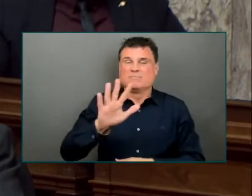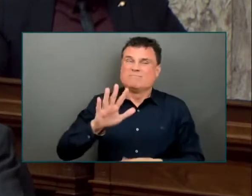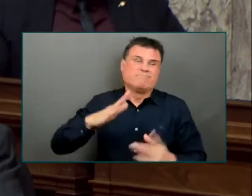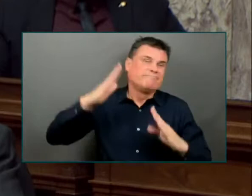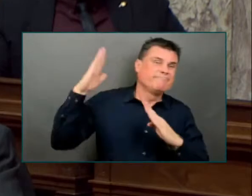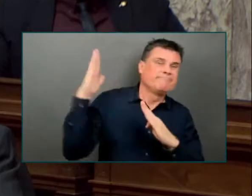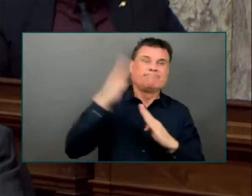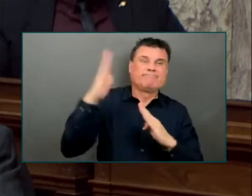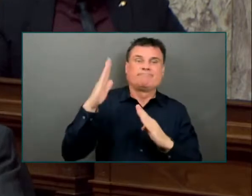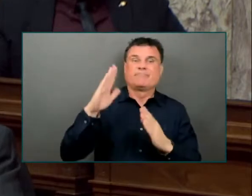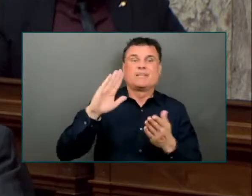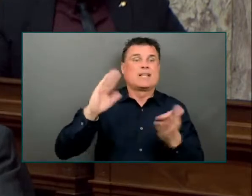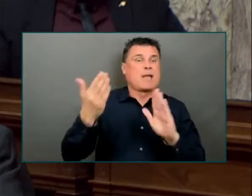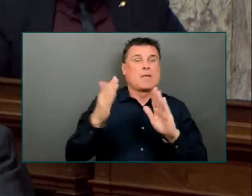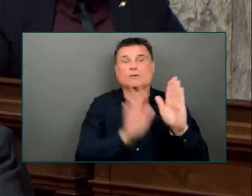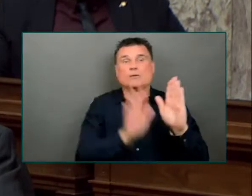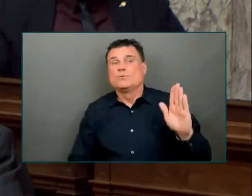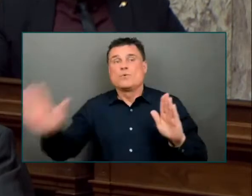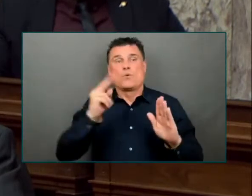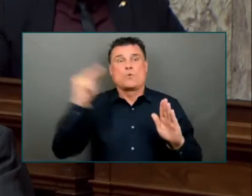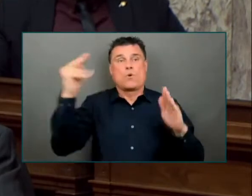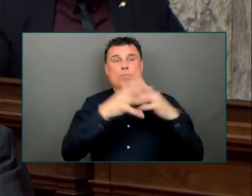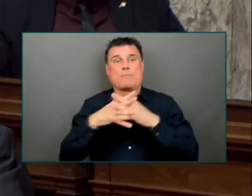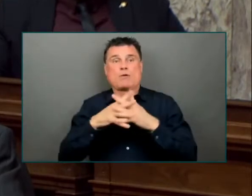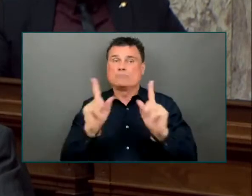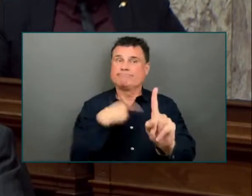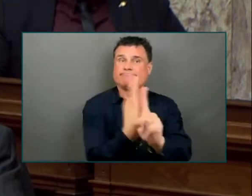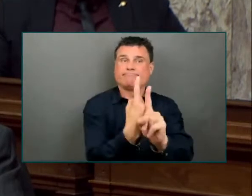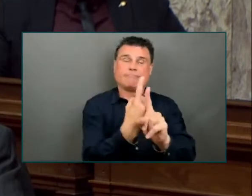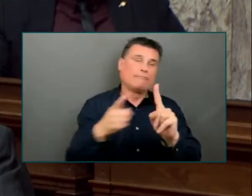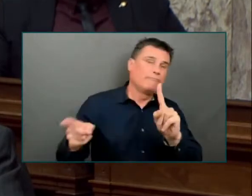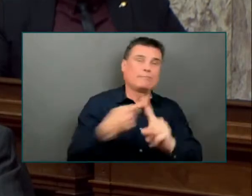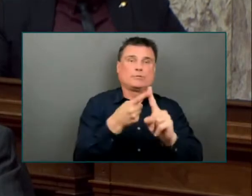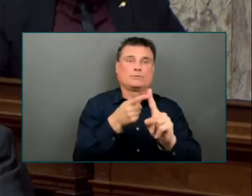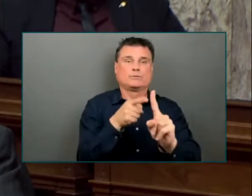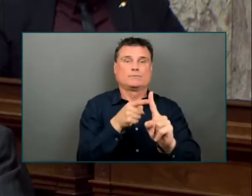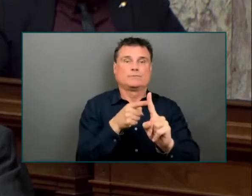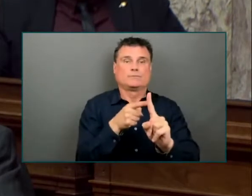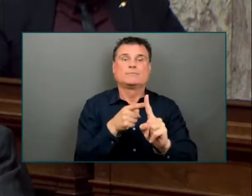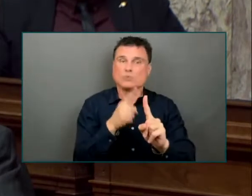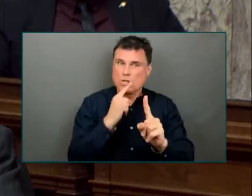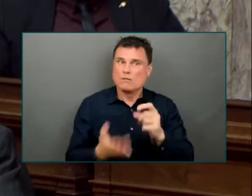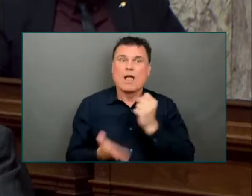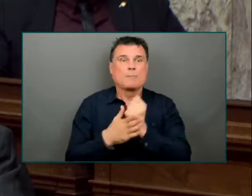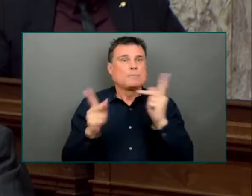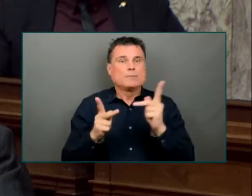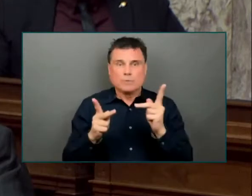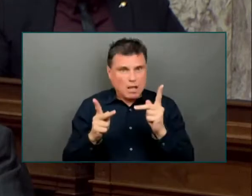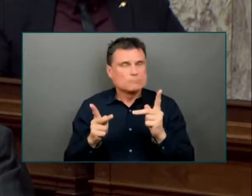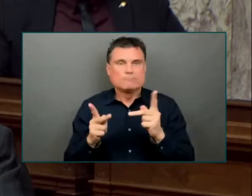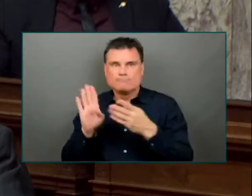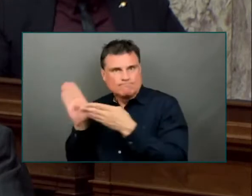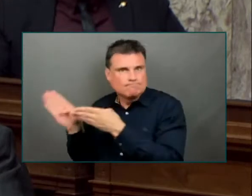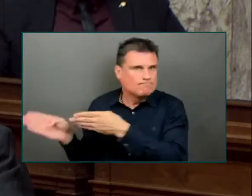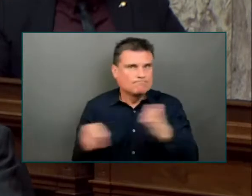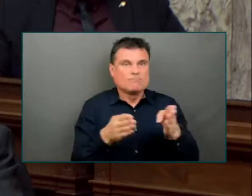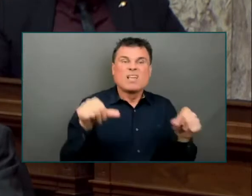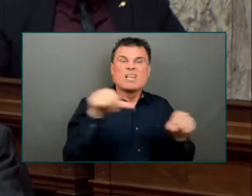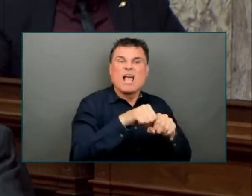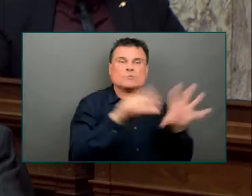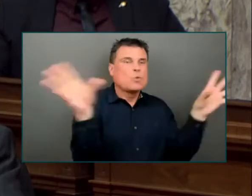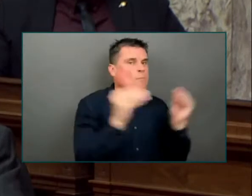We are building on the momentum by helping more people go electric, expanding the charging network, and electrifying more school buses and